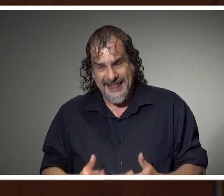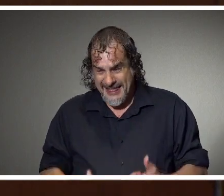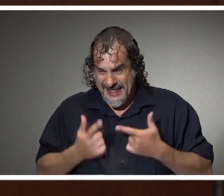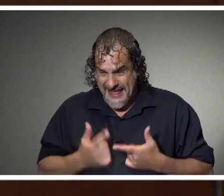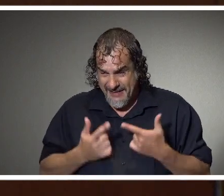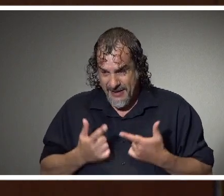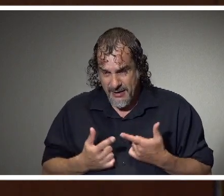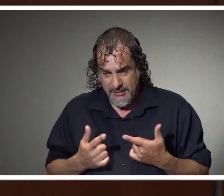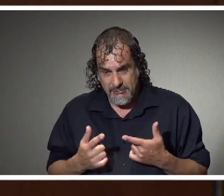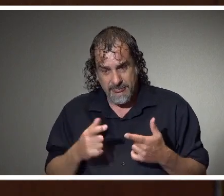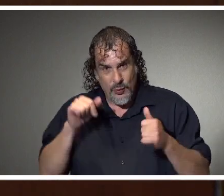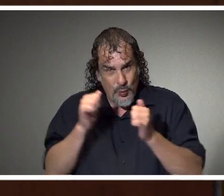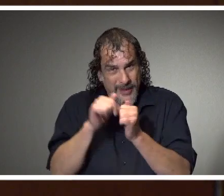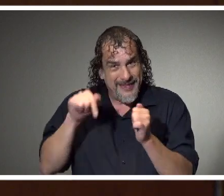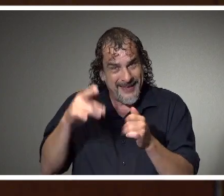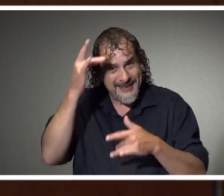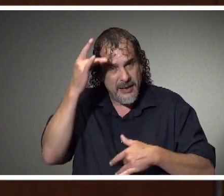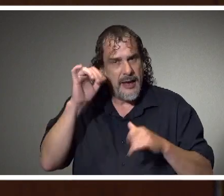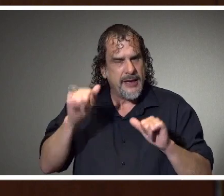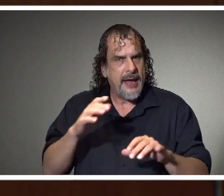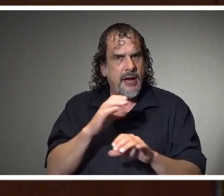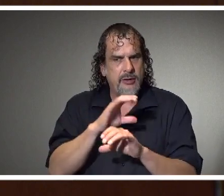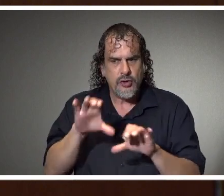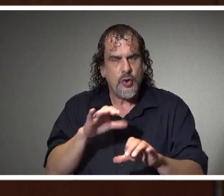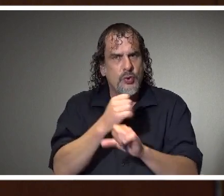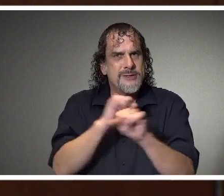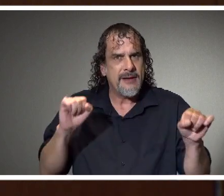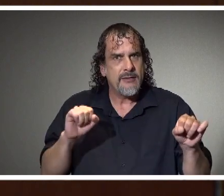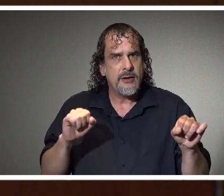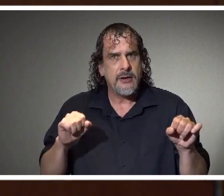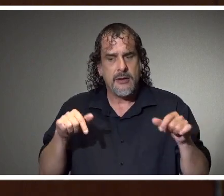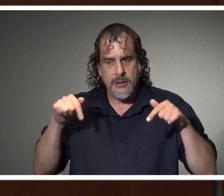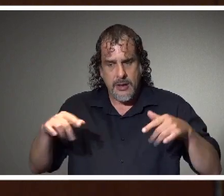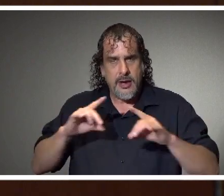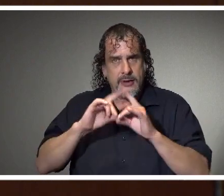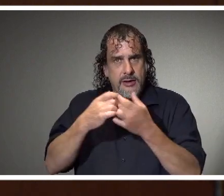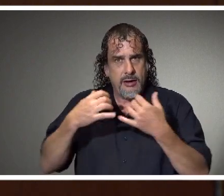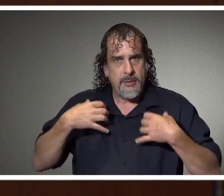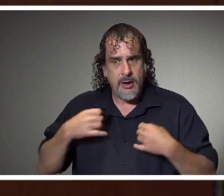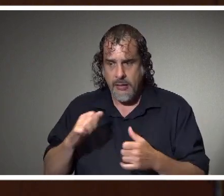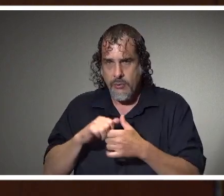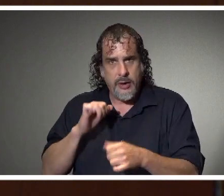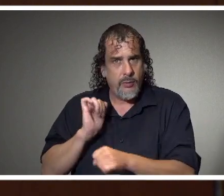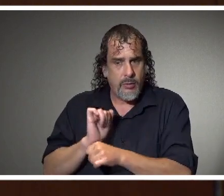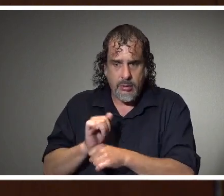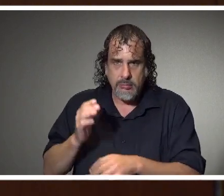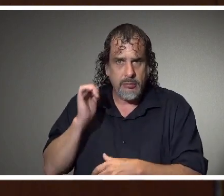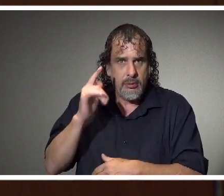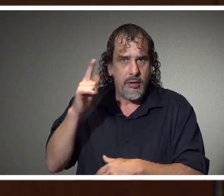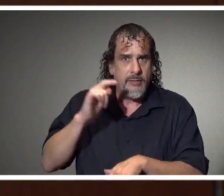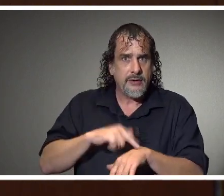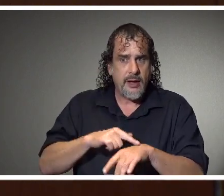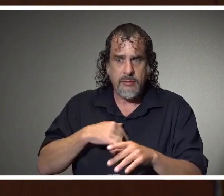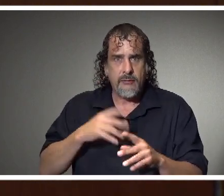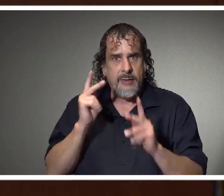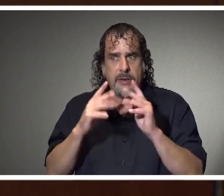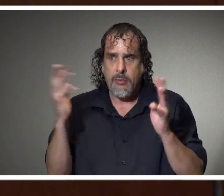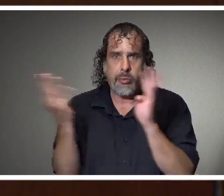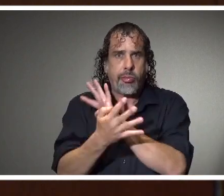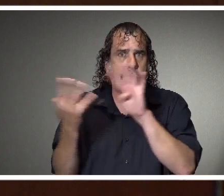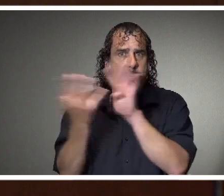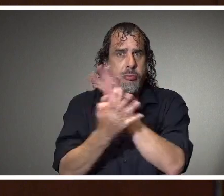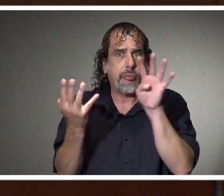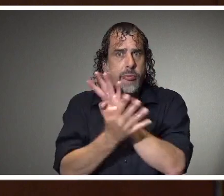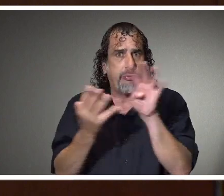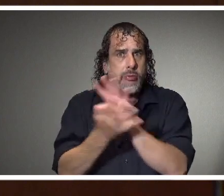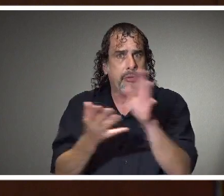safely. A lot of us at MEMA and the Department of Health, we've worked straight through this, and we've had hundreds of people in buildings, but